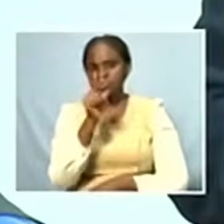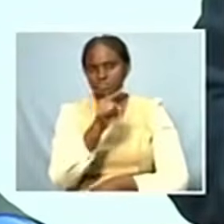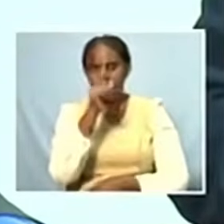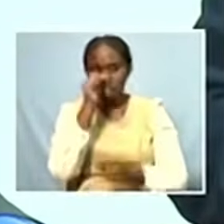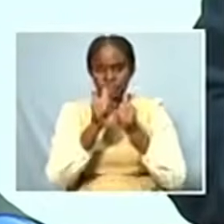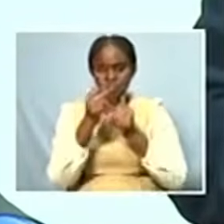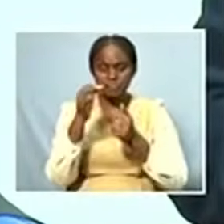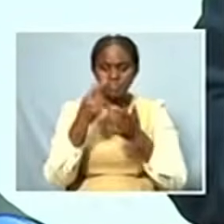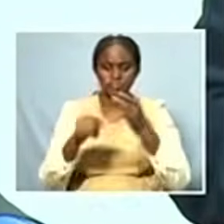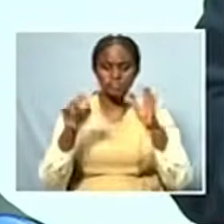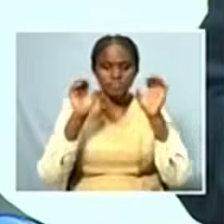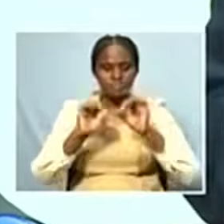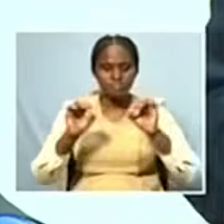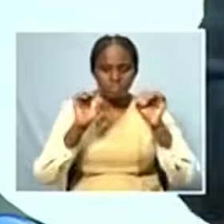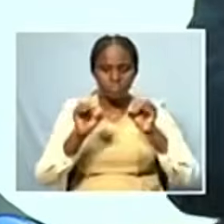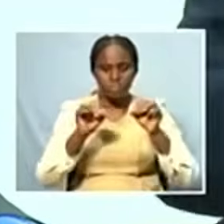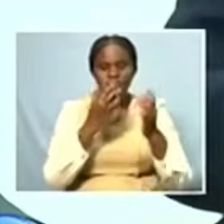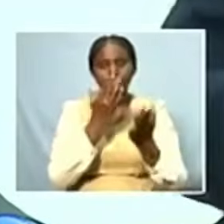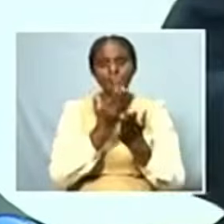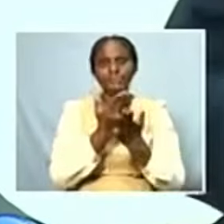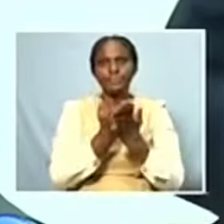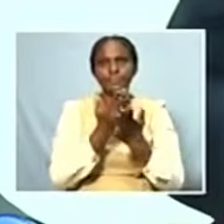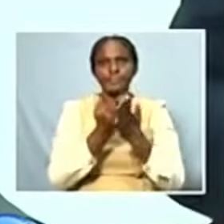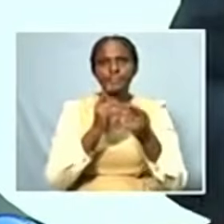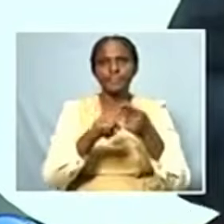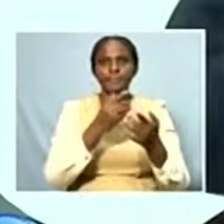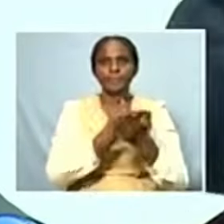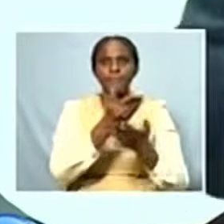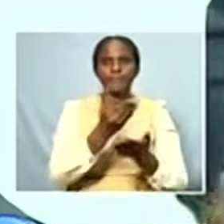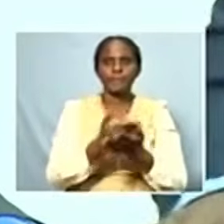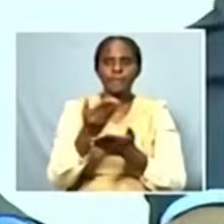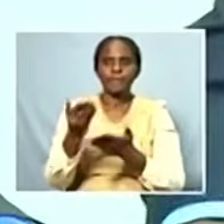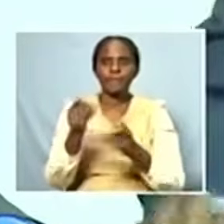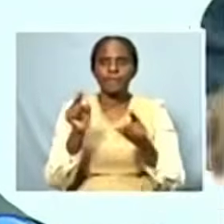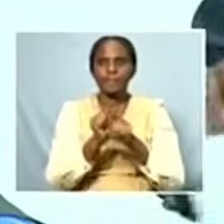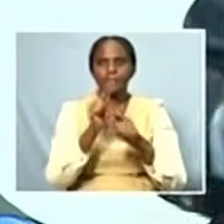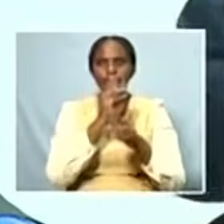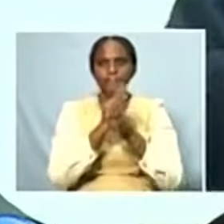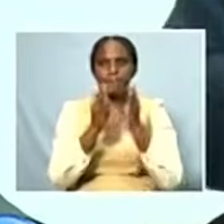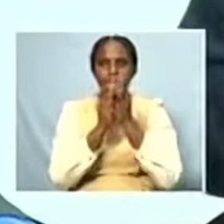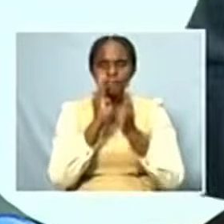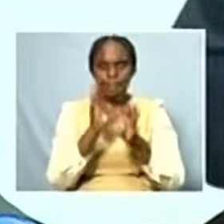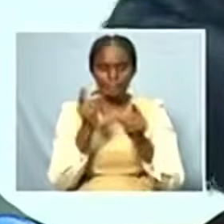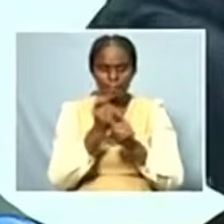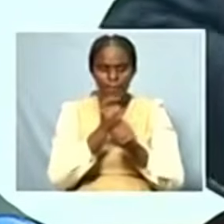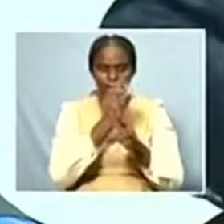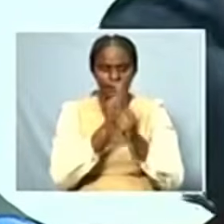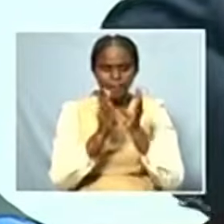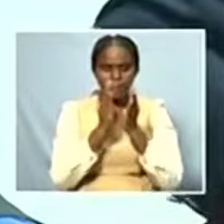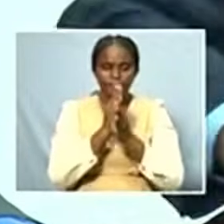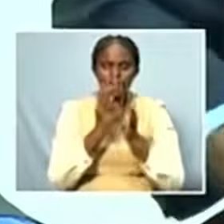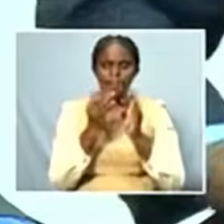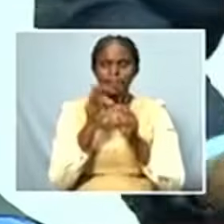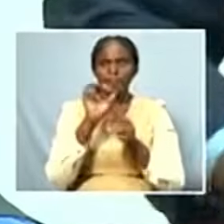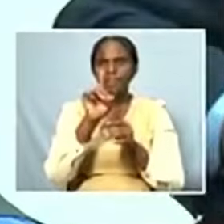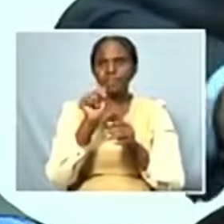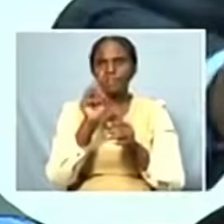to non-responsive tender to procure contractors for the construction of the dams.